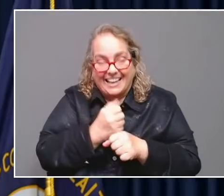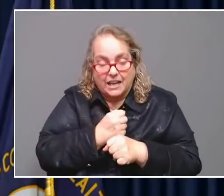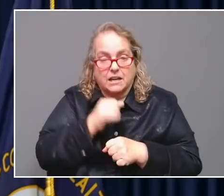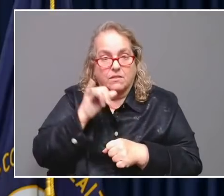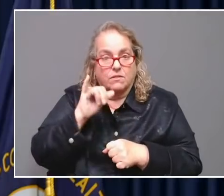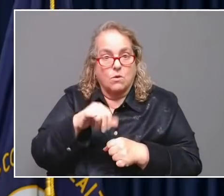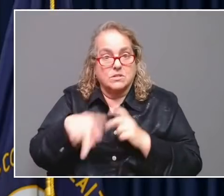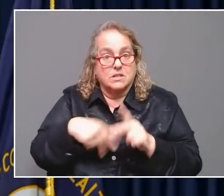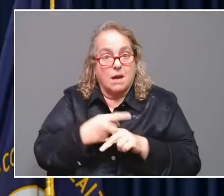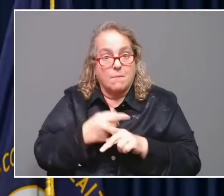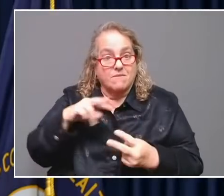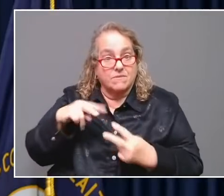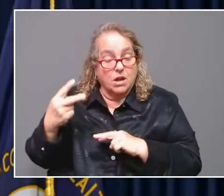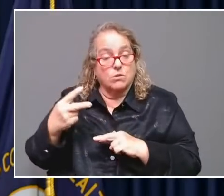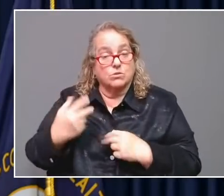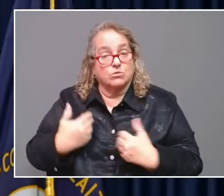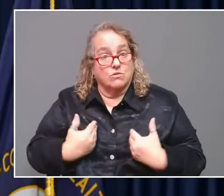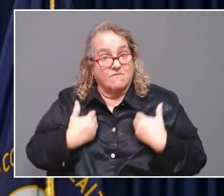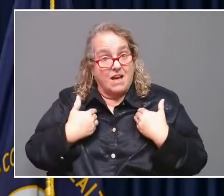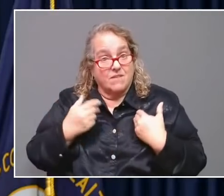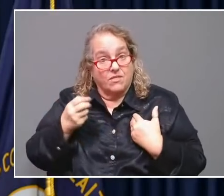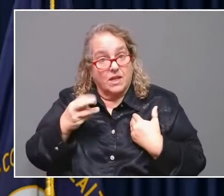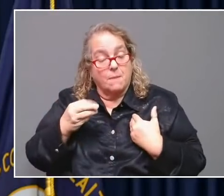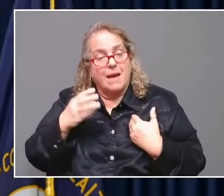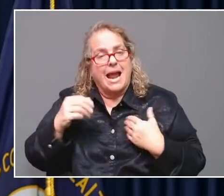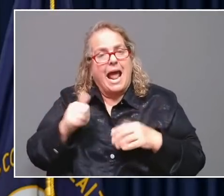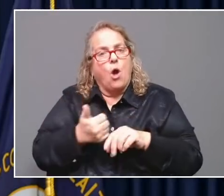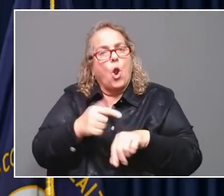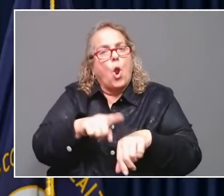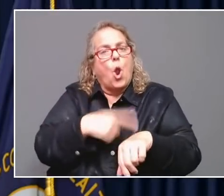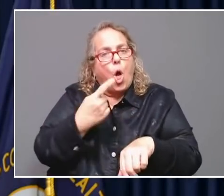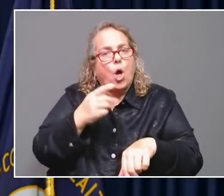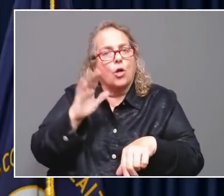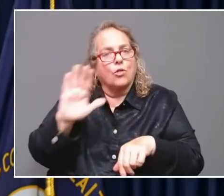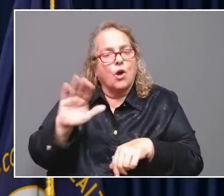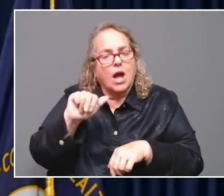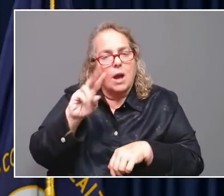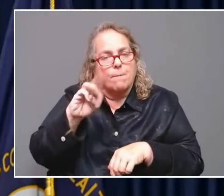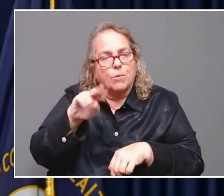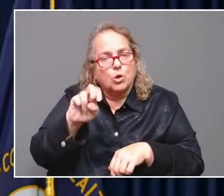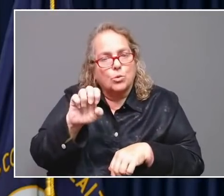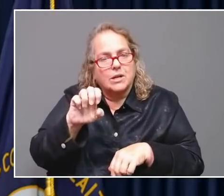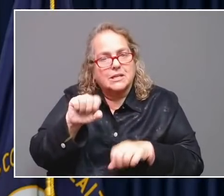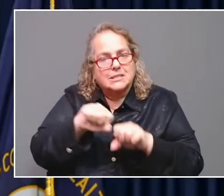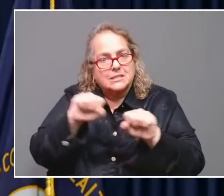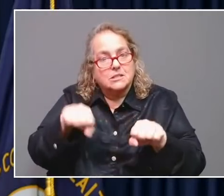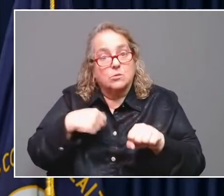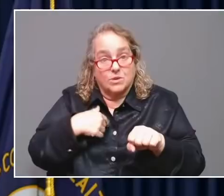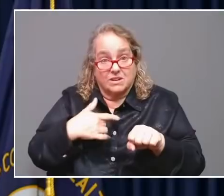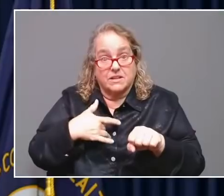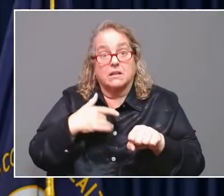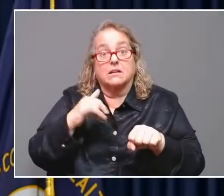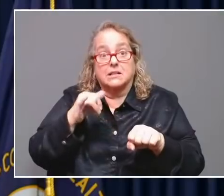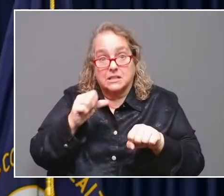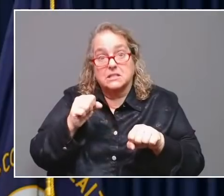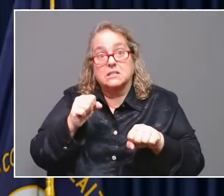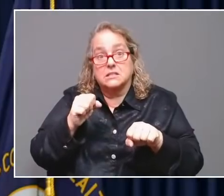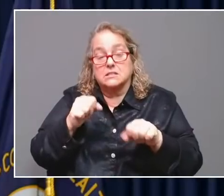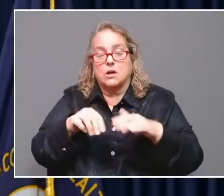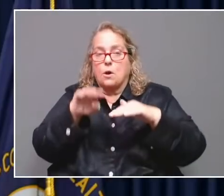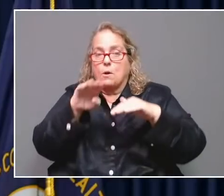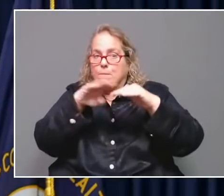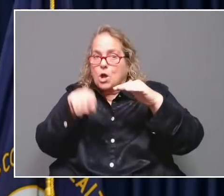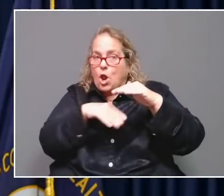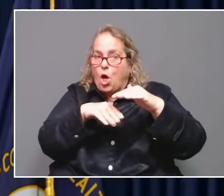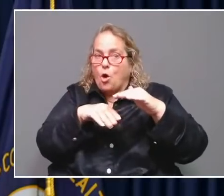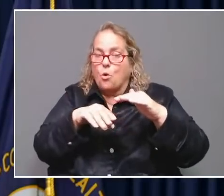them, and how long their immunity, which we do believe is below the immunity you get